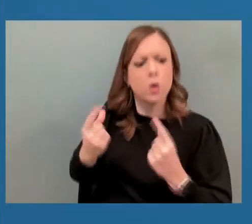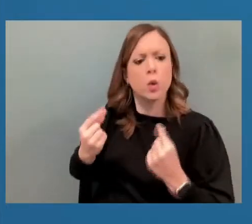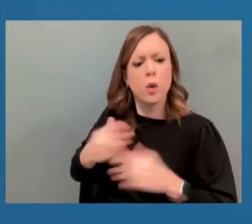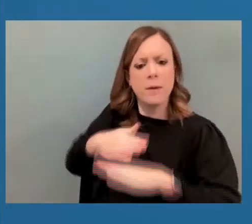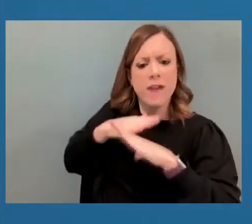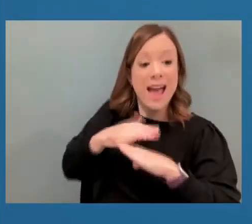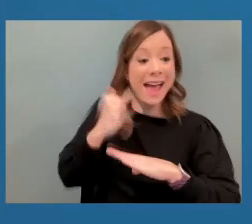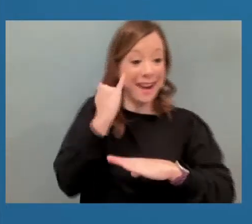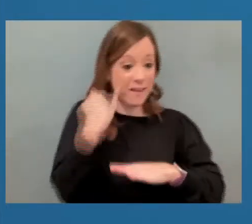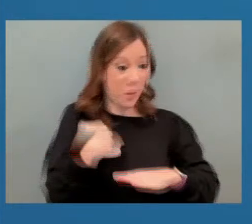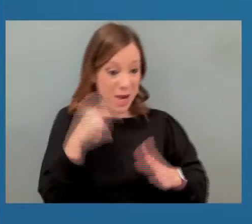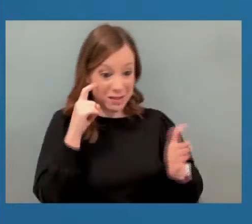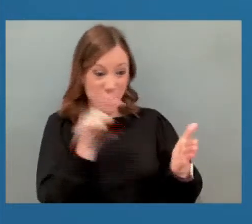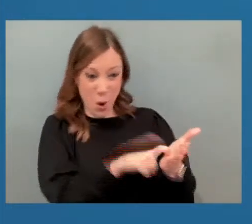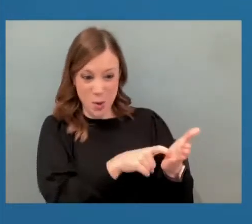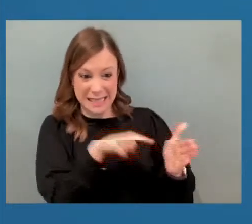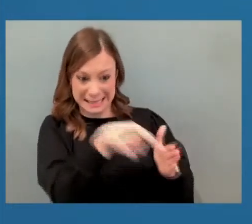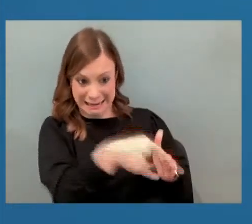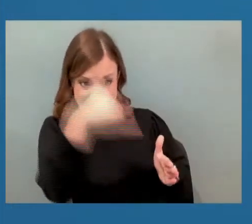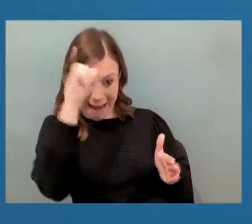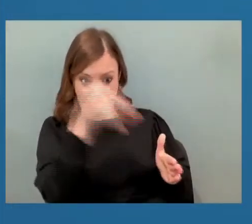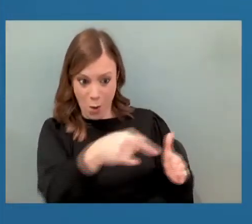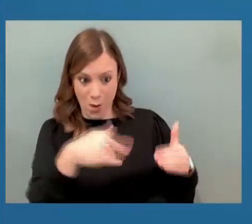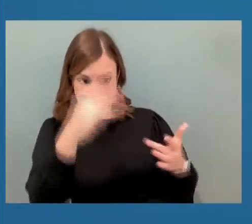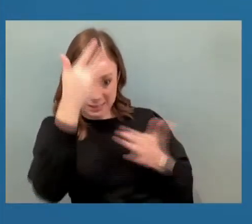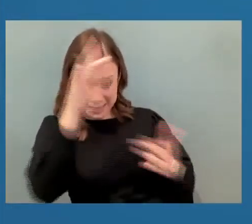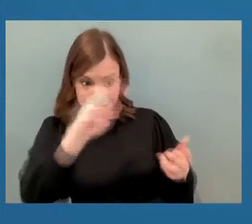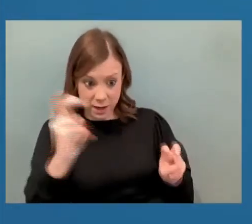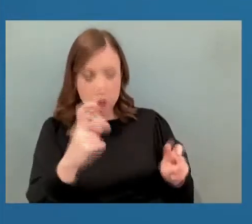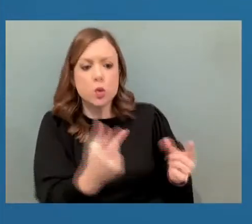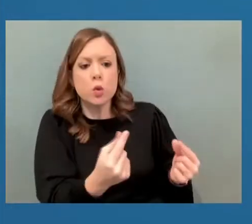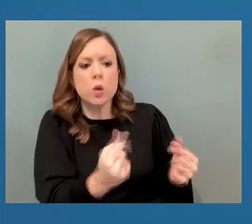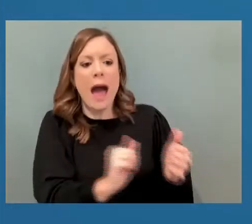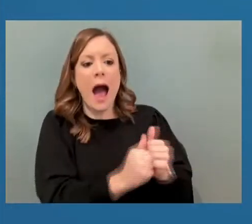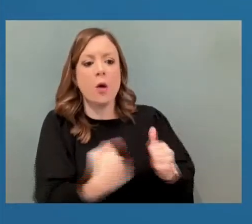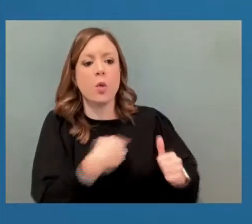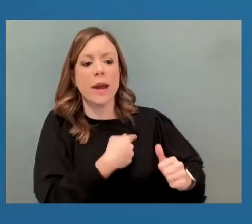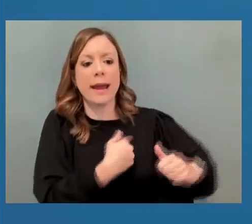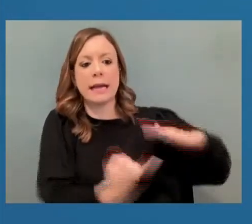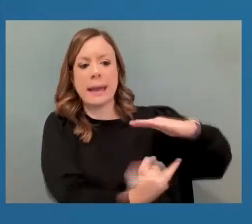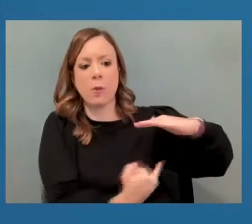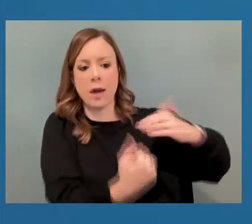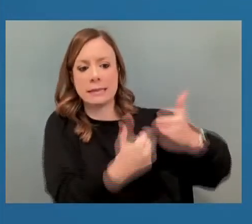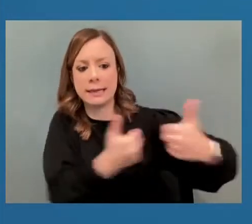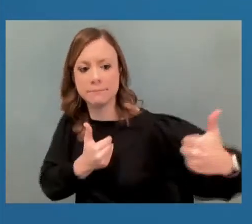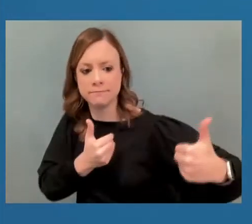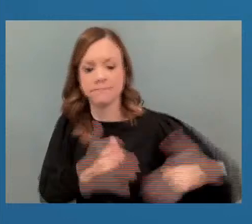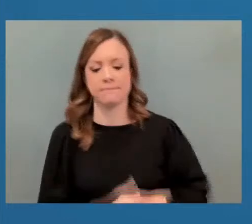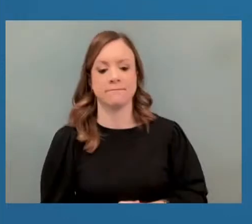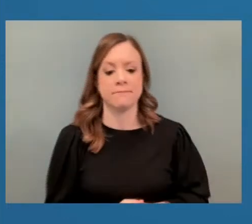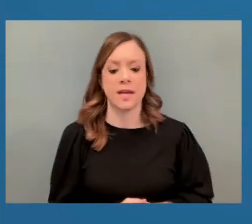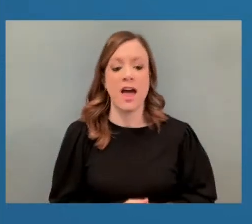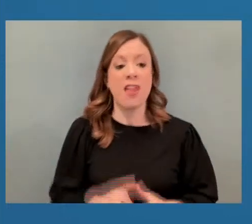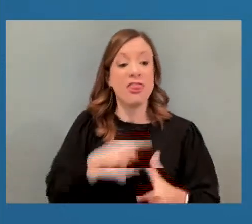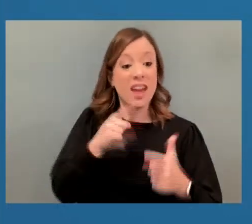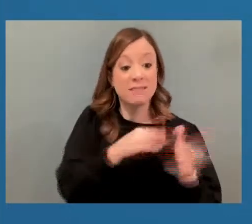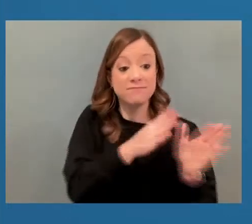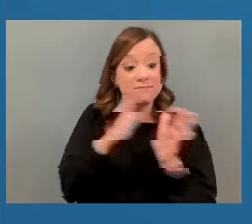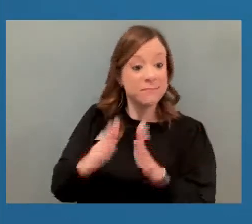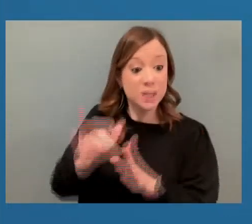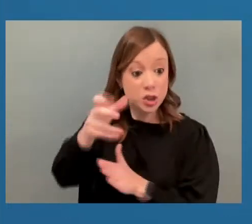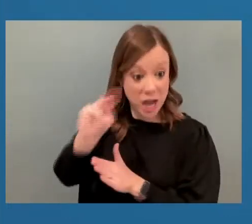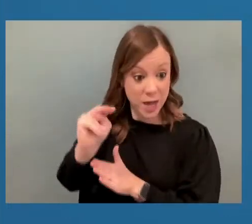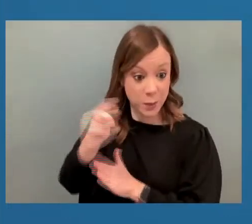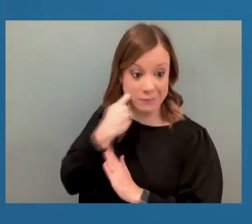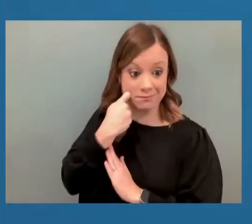we found it and had to quarantine dairy premises. Then in January, we started testing. We